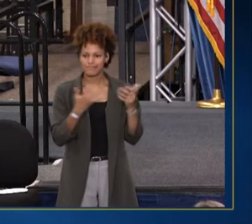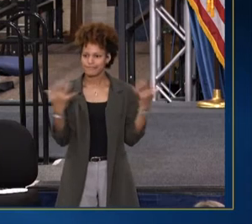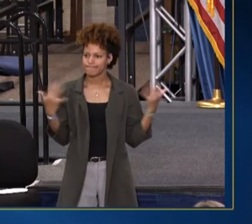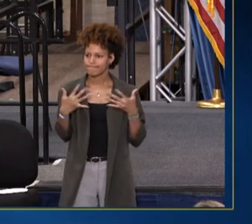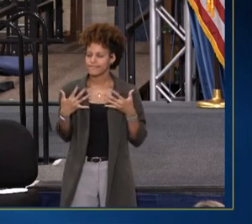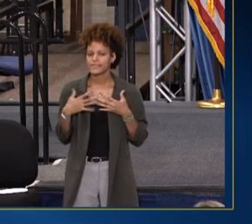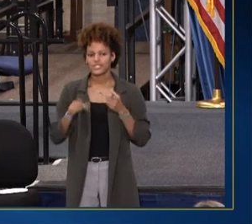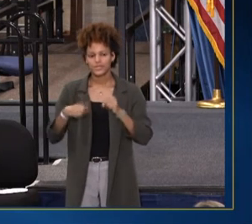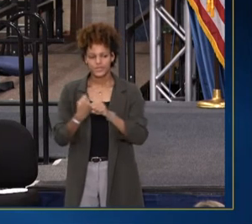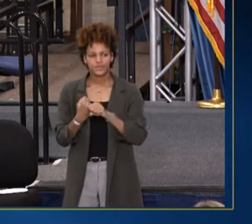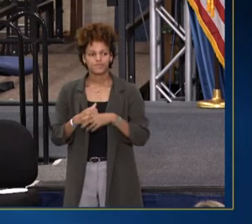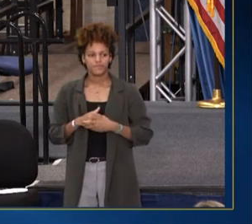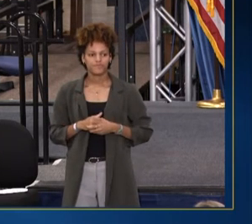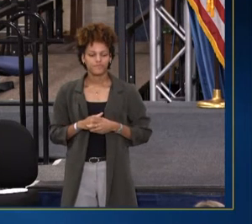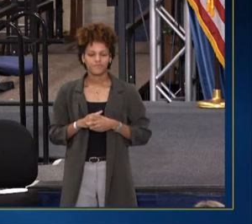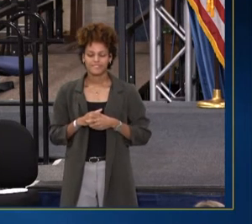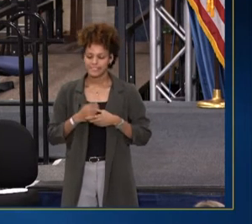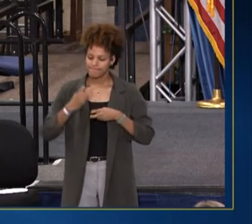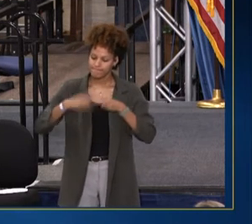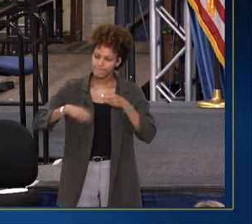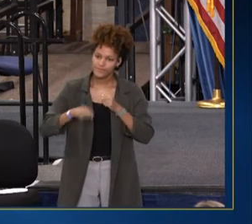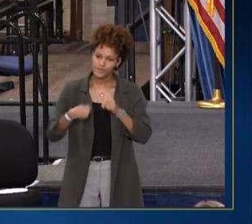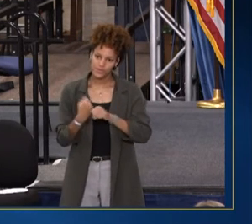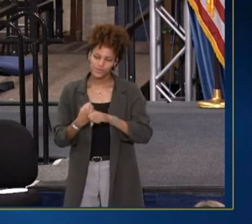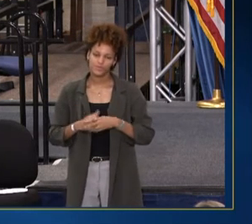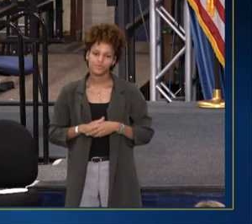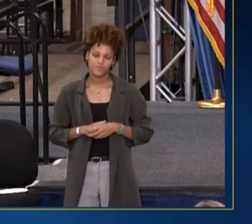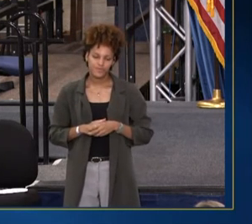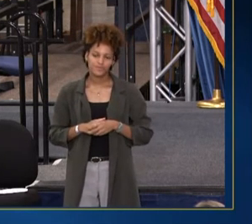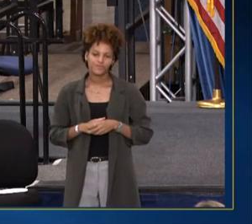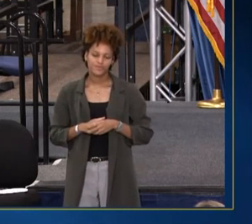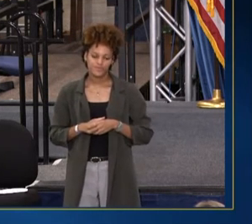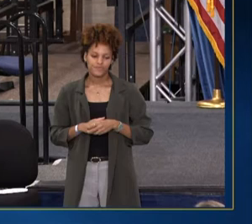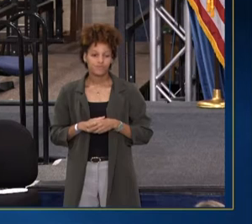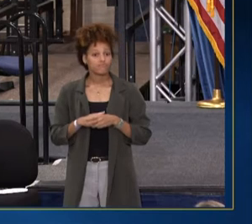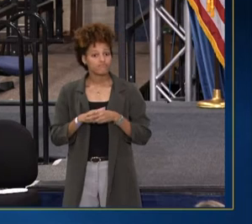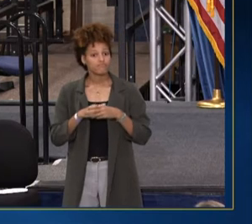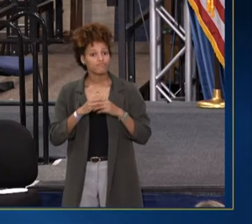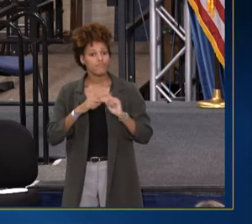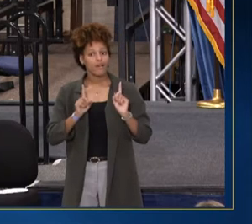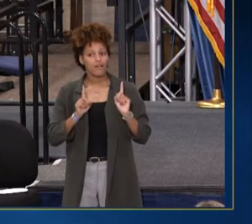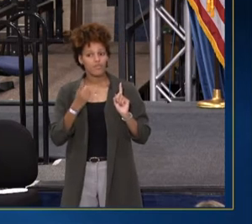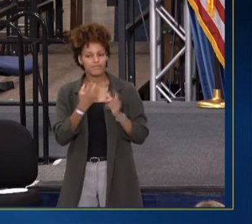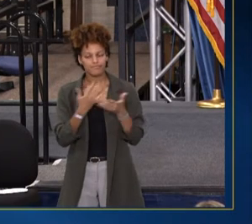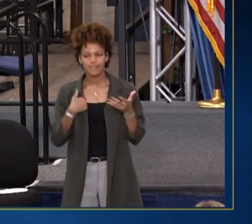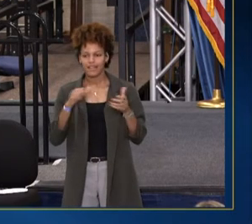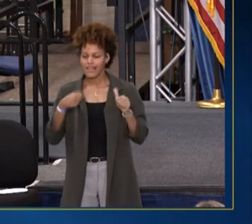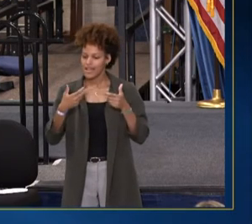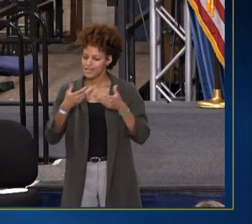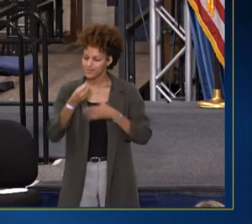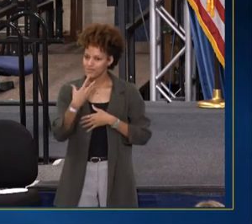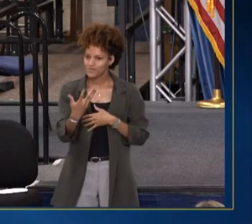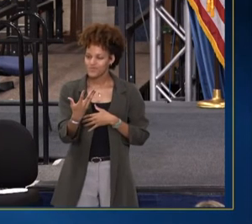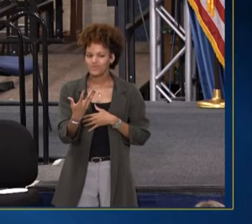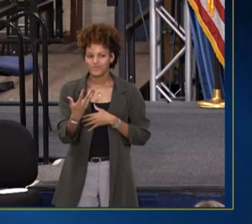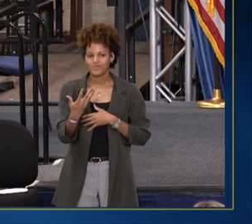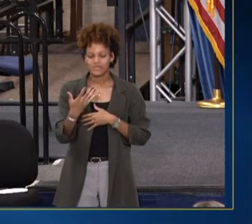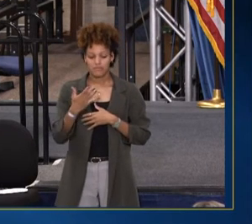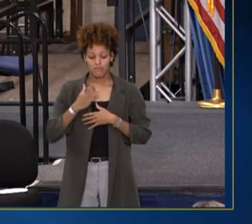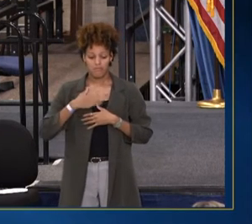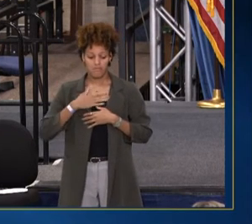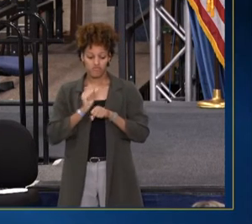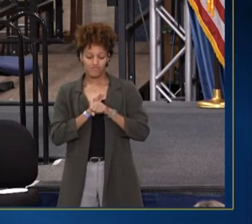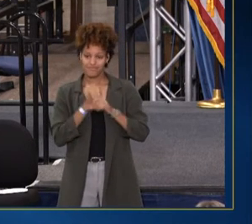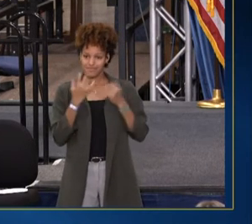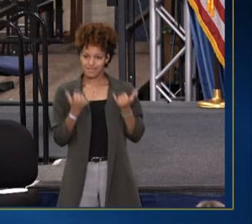year, a very difficult year. But one thing I can say for sure, being in my